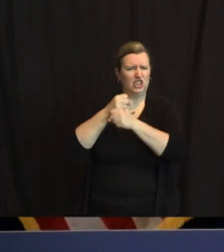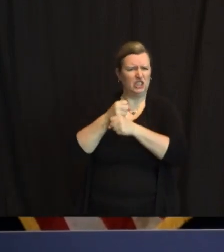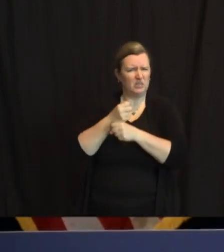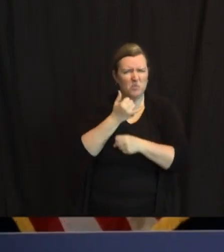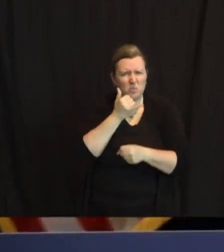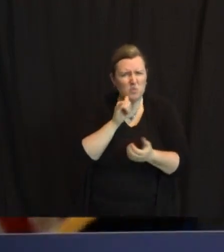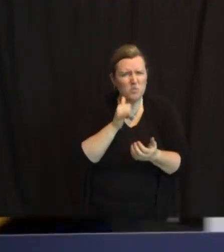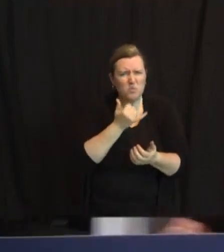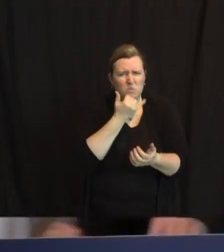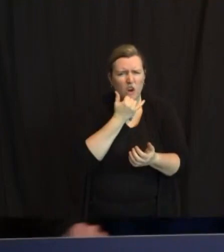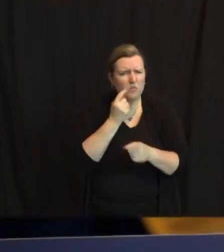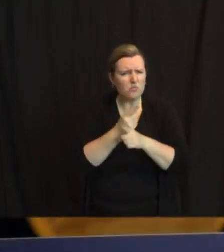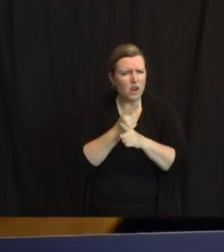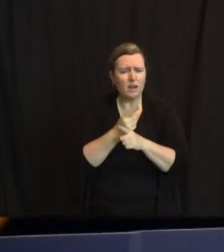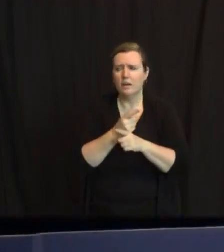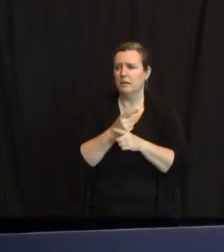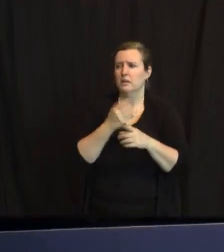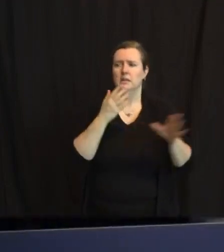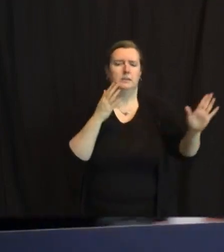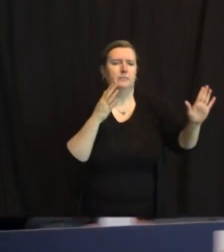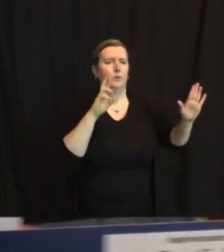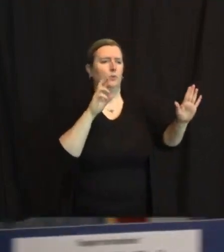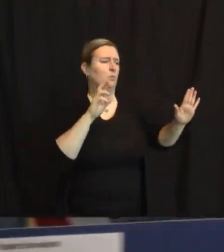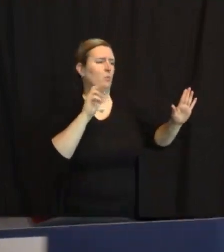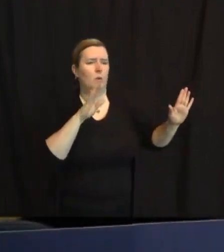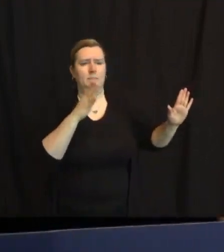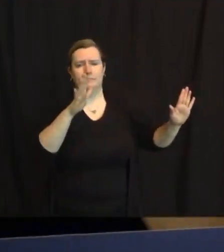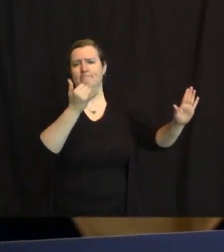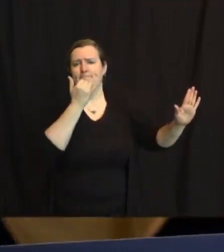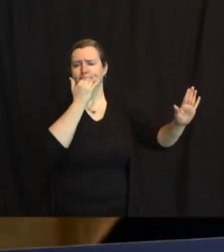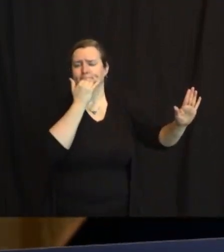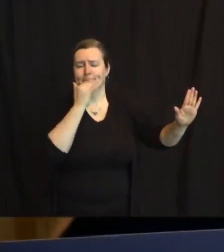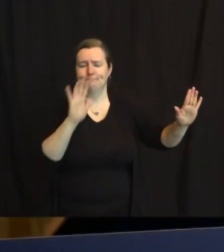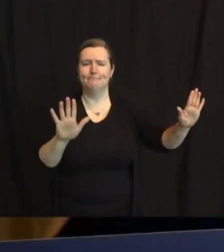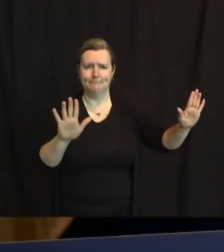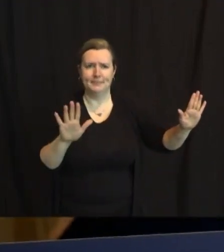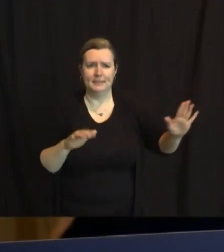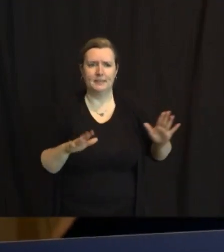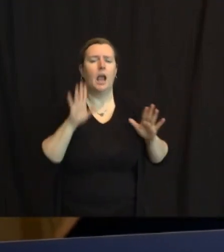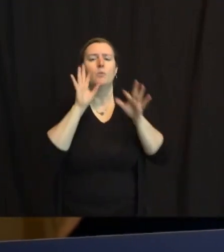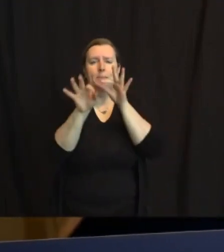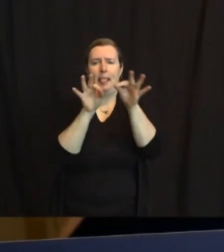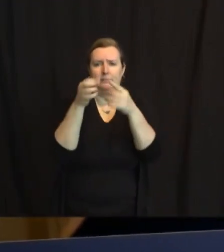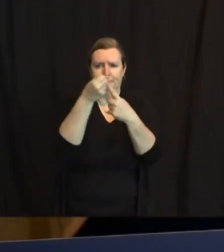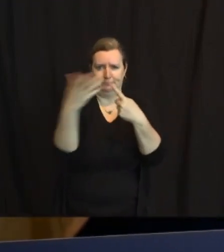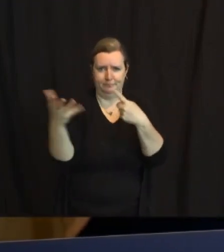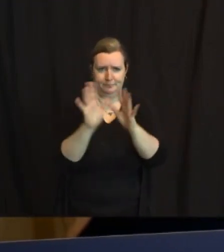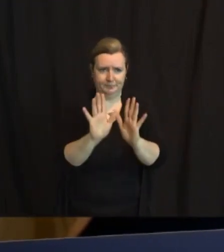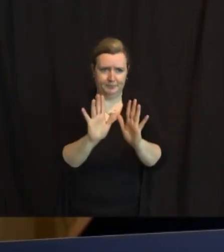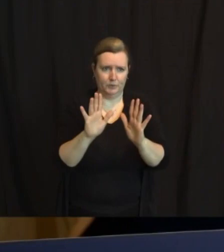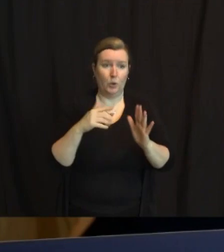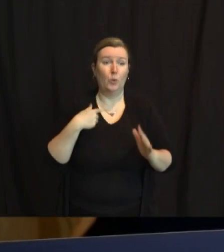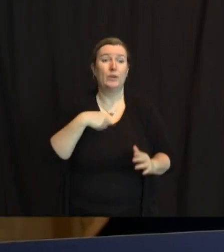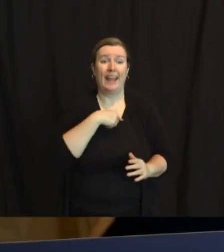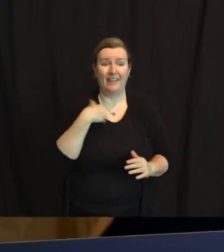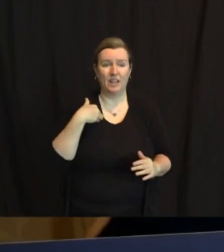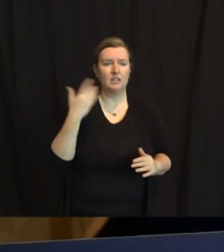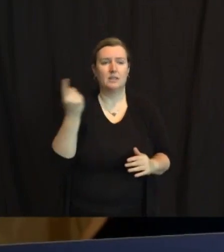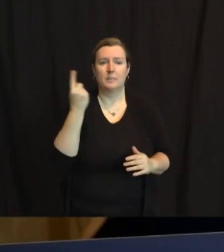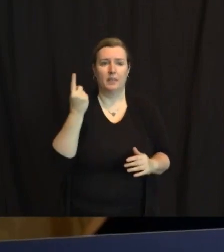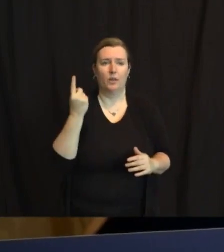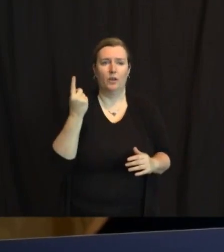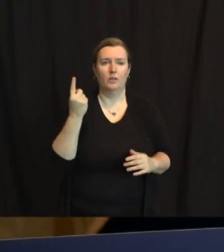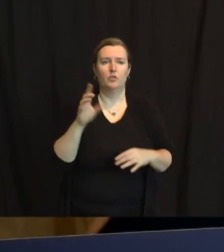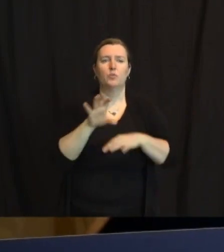I think, well, a couple things. I think you're conflating two different things. Originally, when this first started, there was a placeholder date held when we had certain